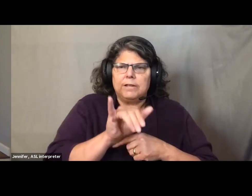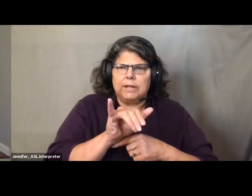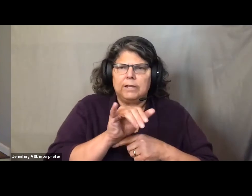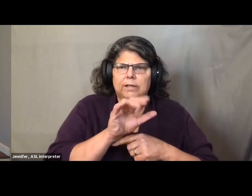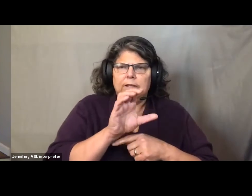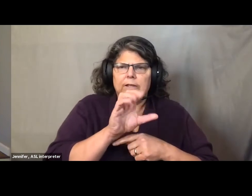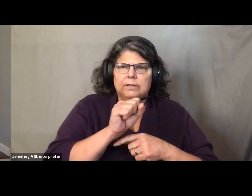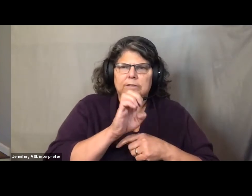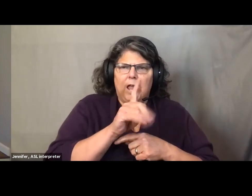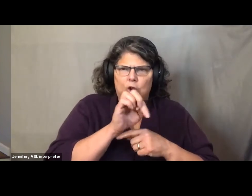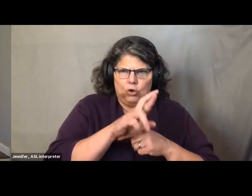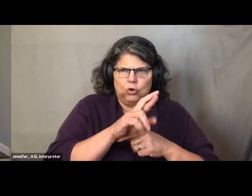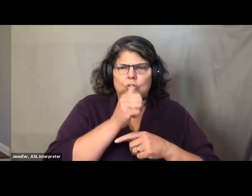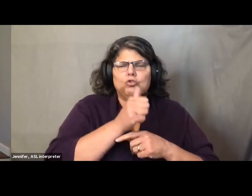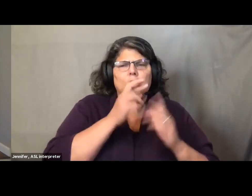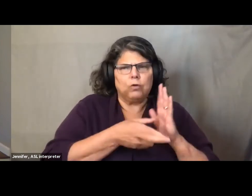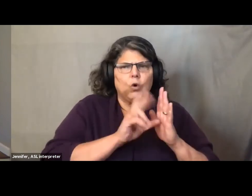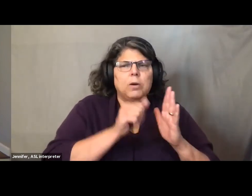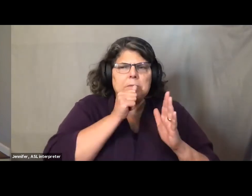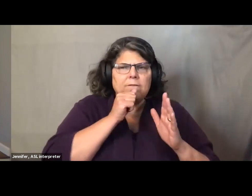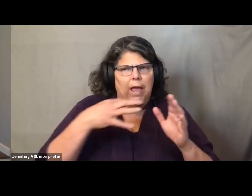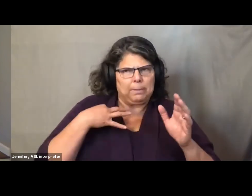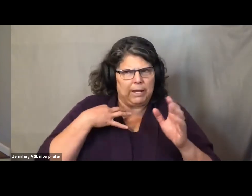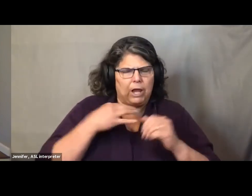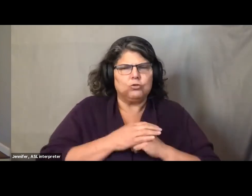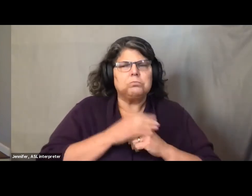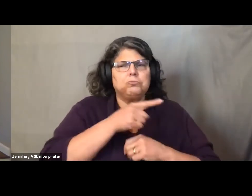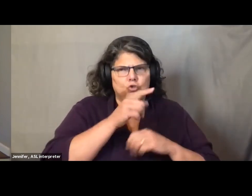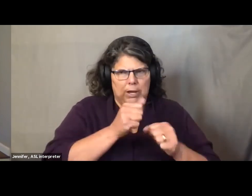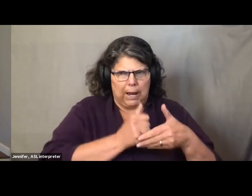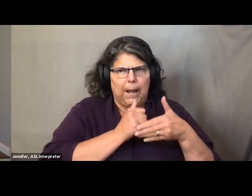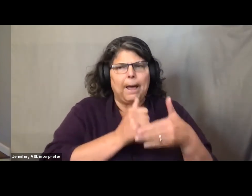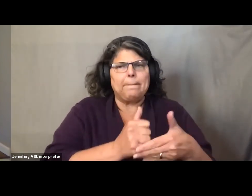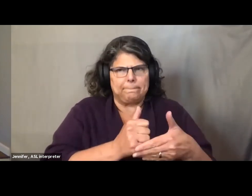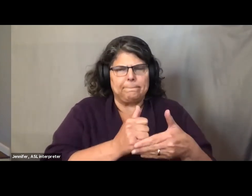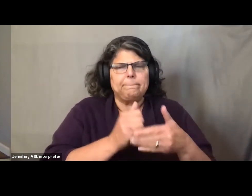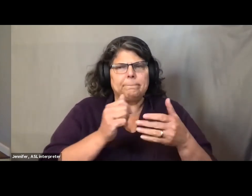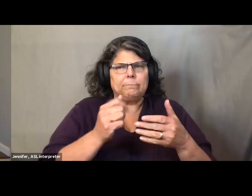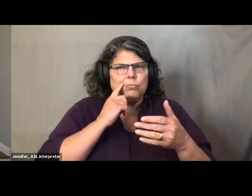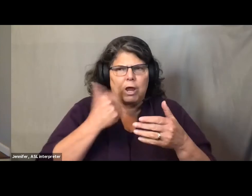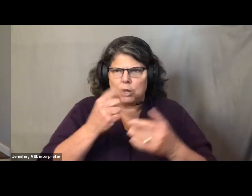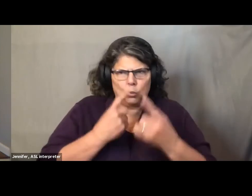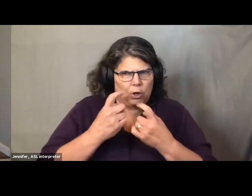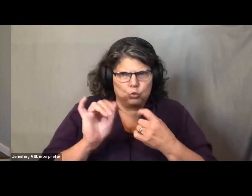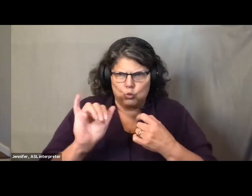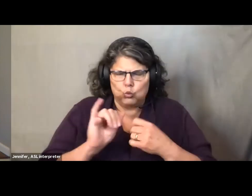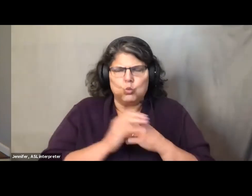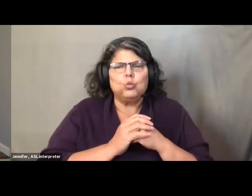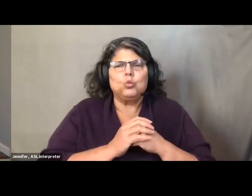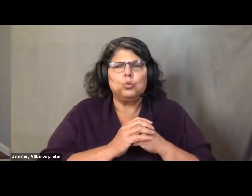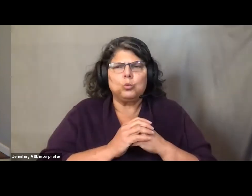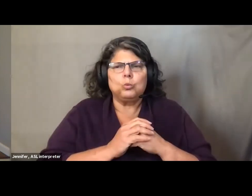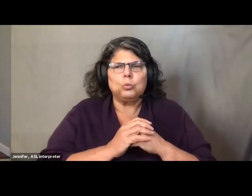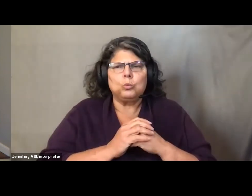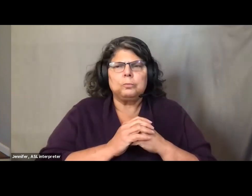who's reviewing the private applications, and she can help answer those questions too.